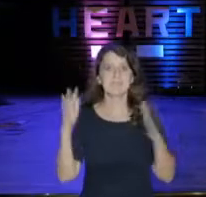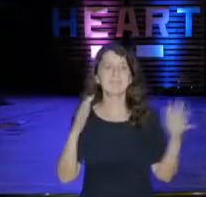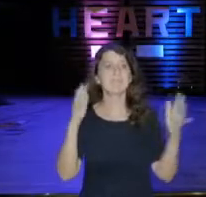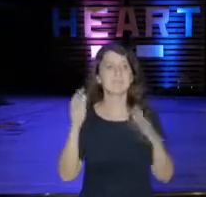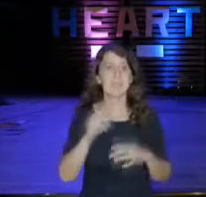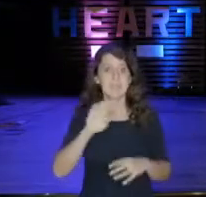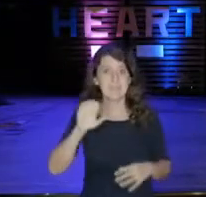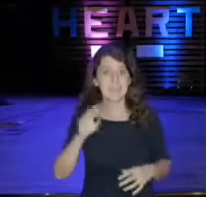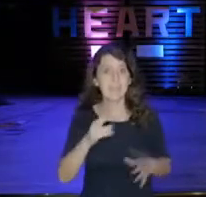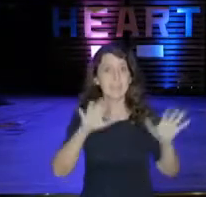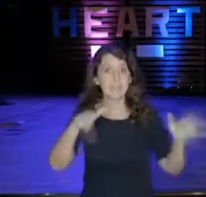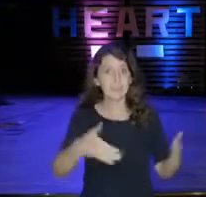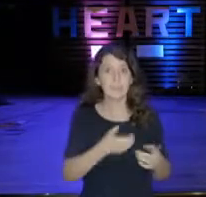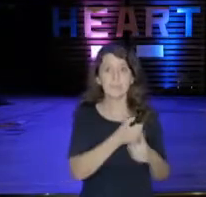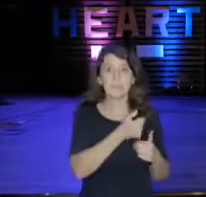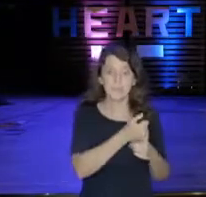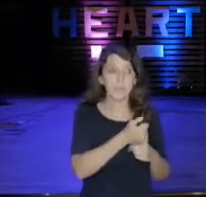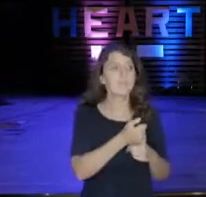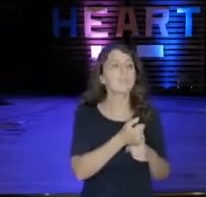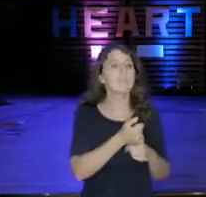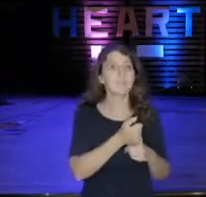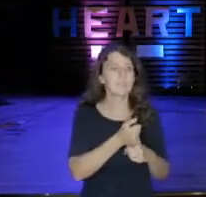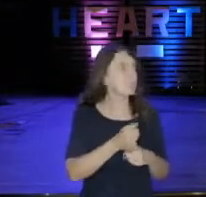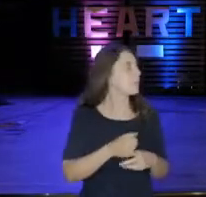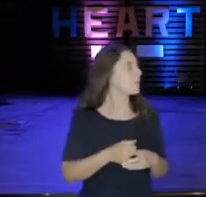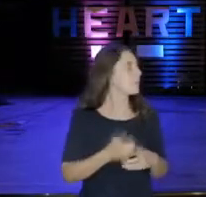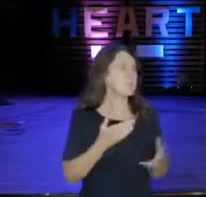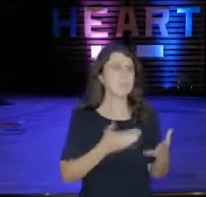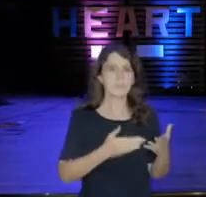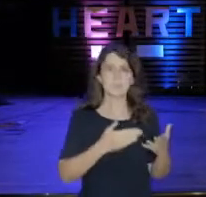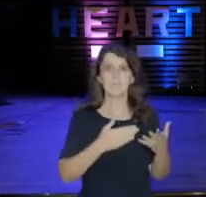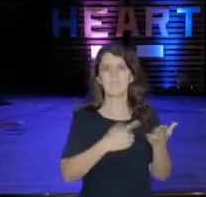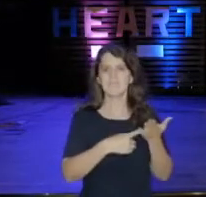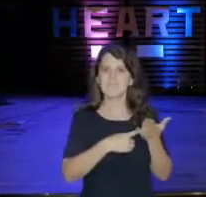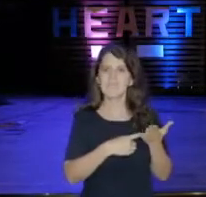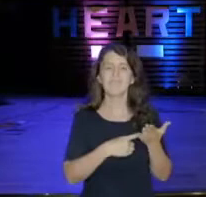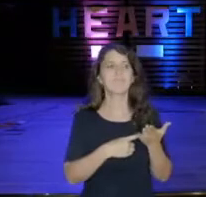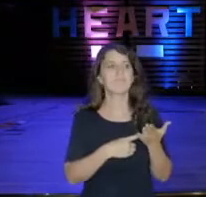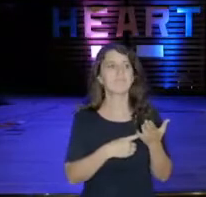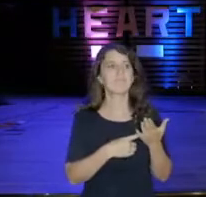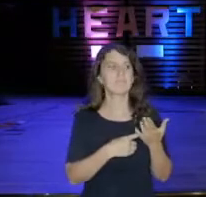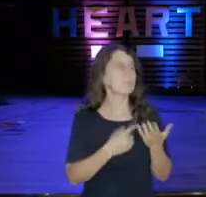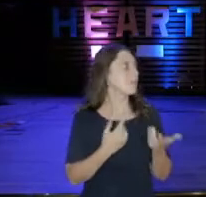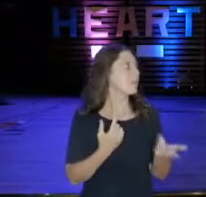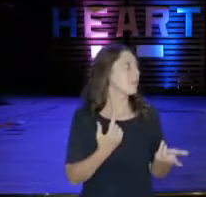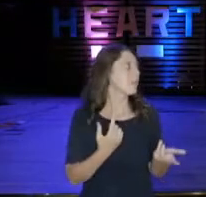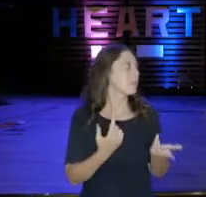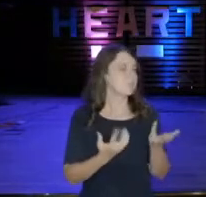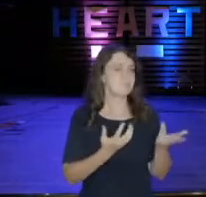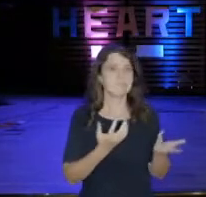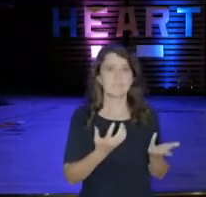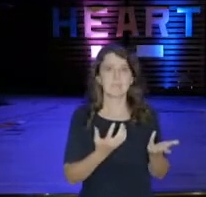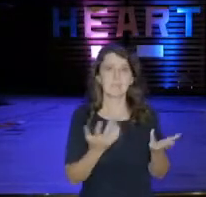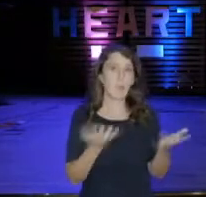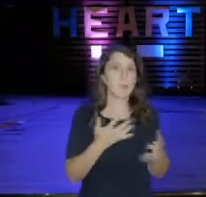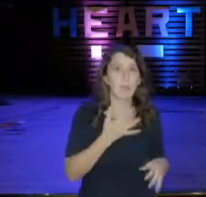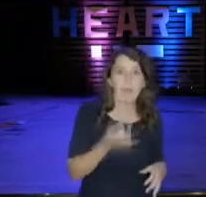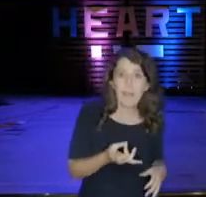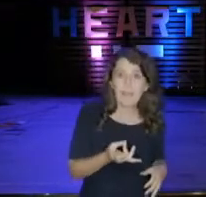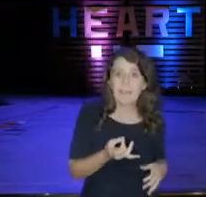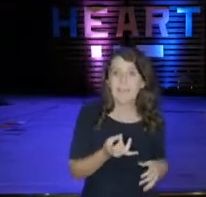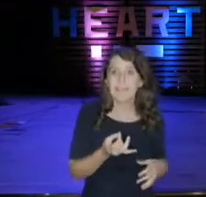you introduce yourself and then pass it on to Brooklyn? Like, maybe just talk about just something so like likes,